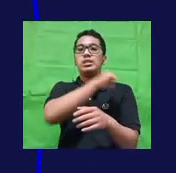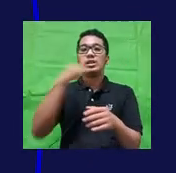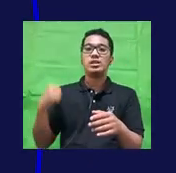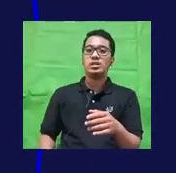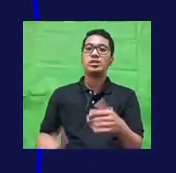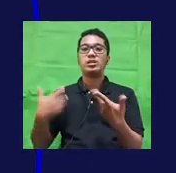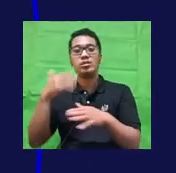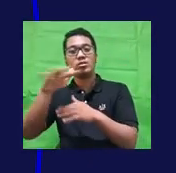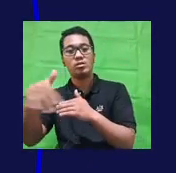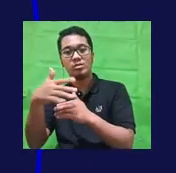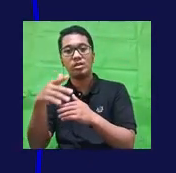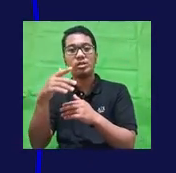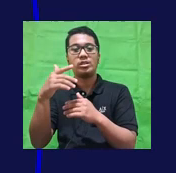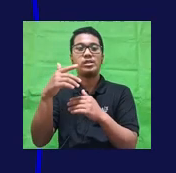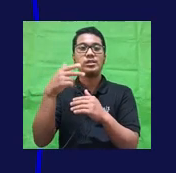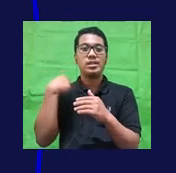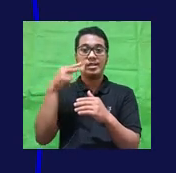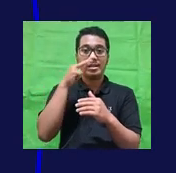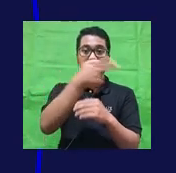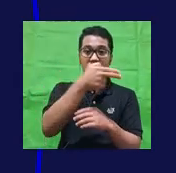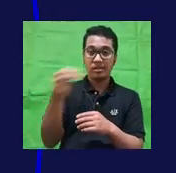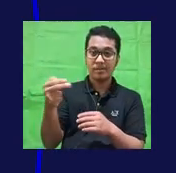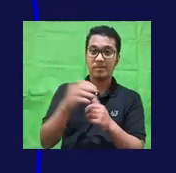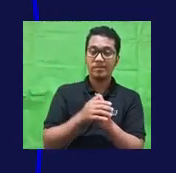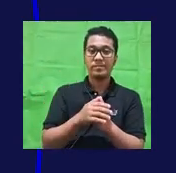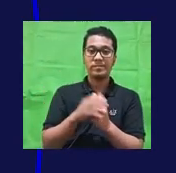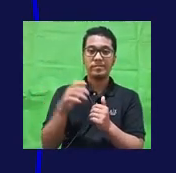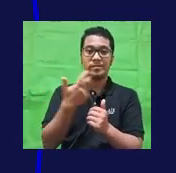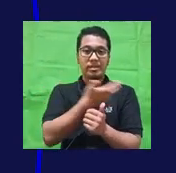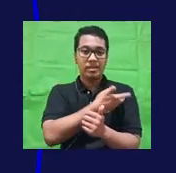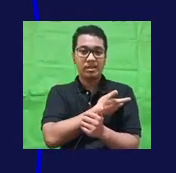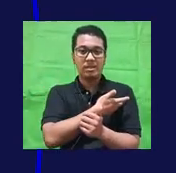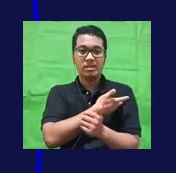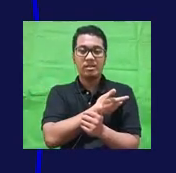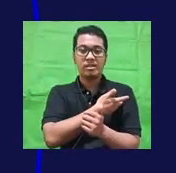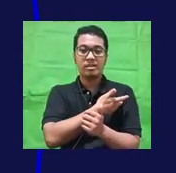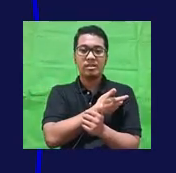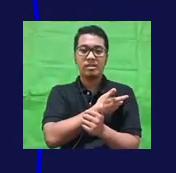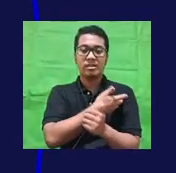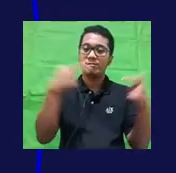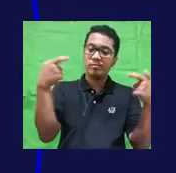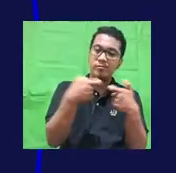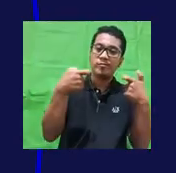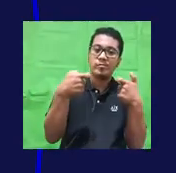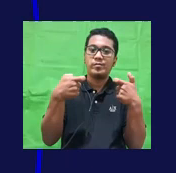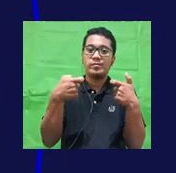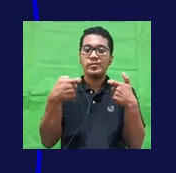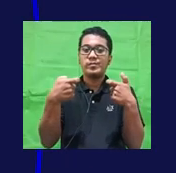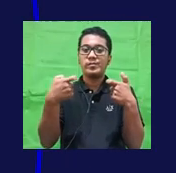referred ourselves as Indonesians. We knew we have Chinese ascendancy, but because of our Brazilian